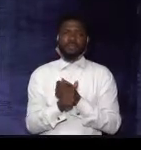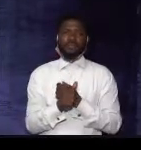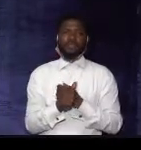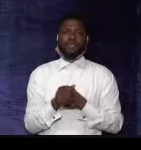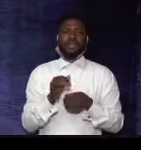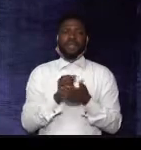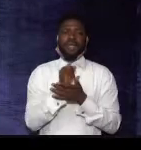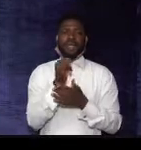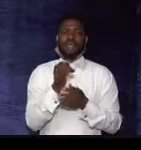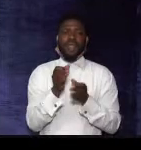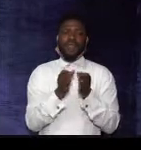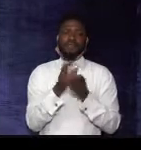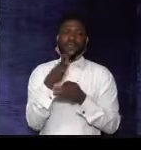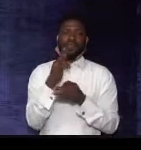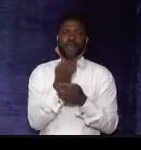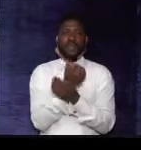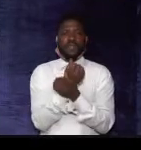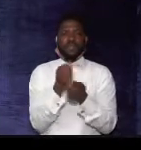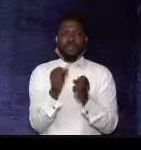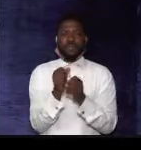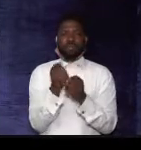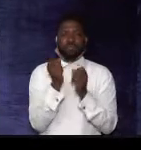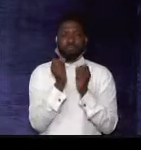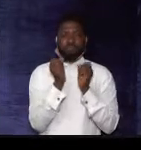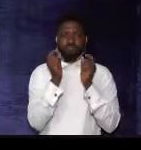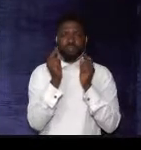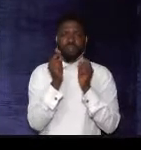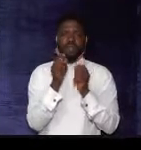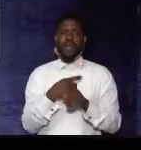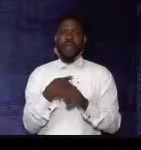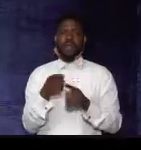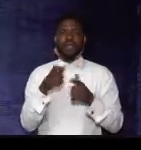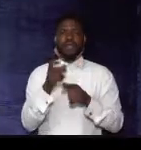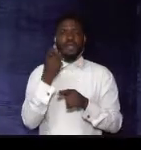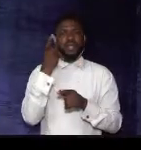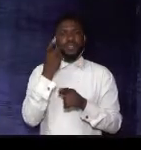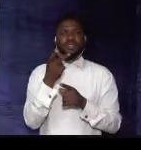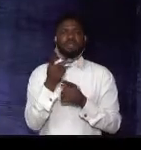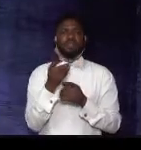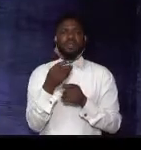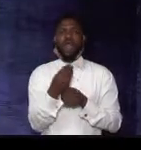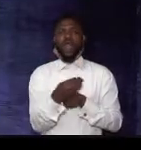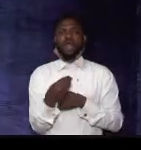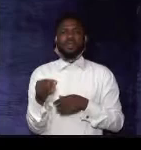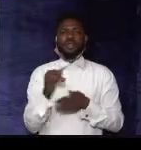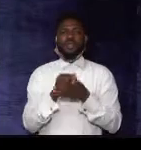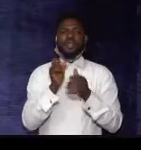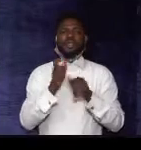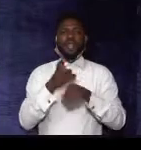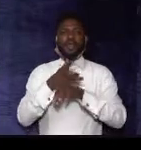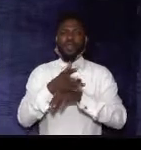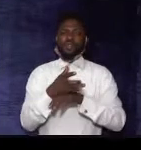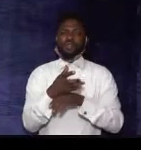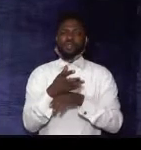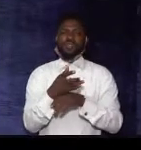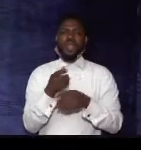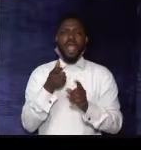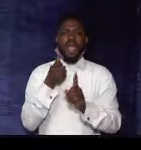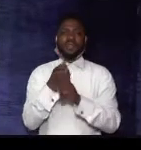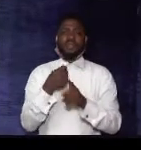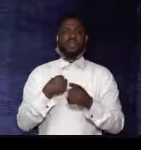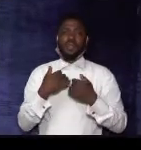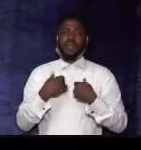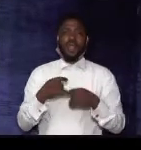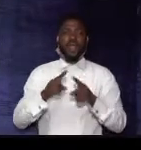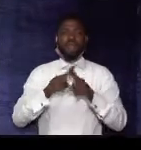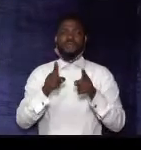That's the definition of safety. Is that clear, pupils? Now let's check objects that can cause accidents. We